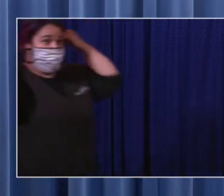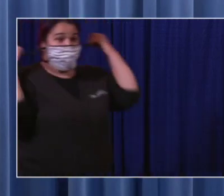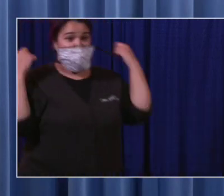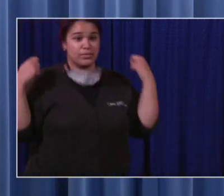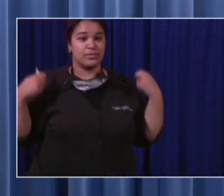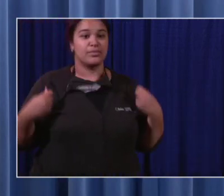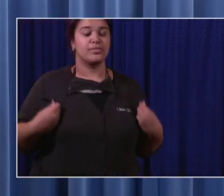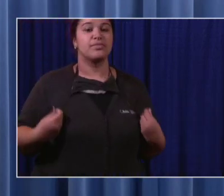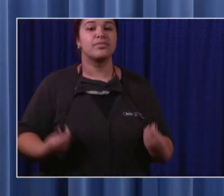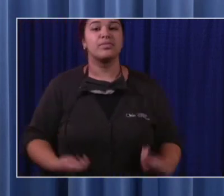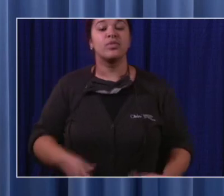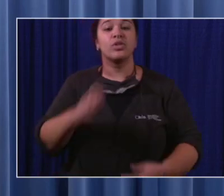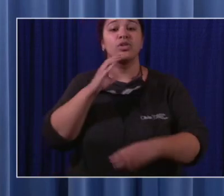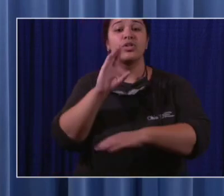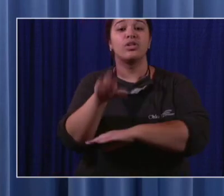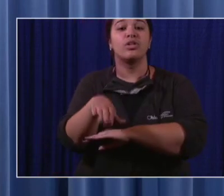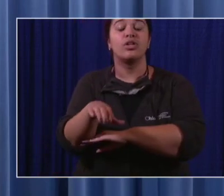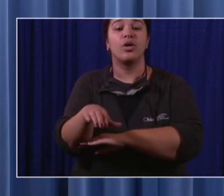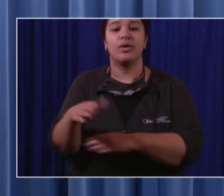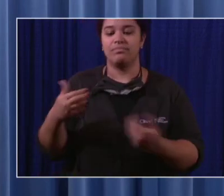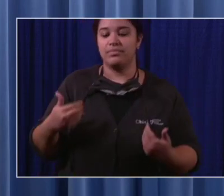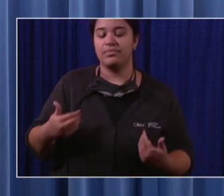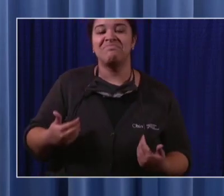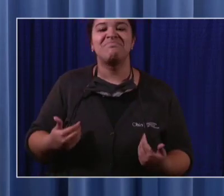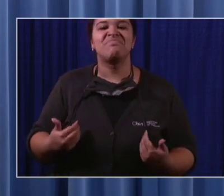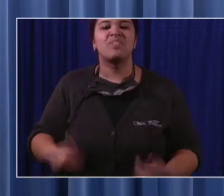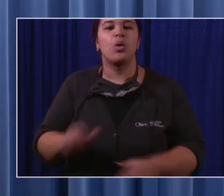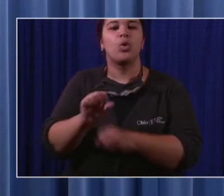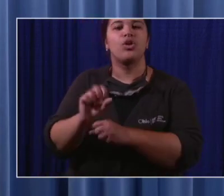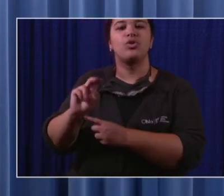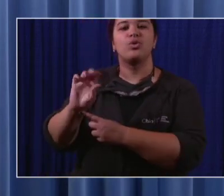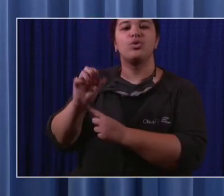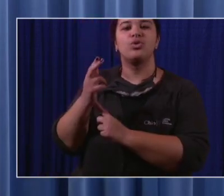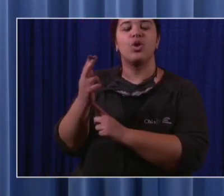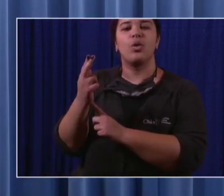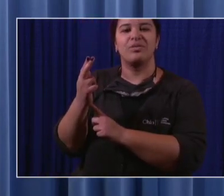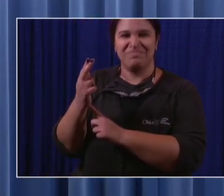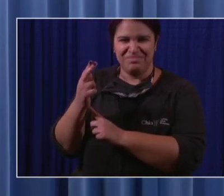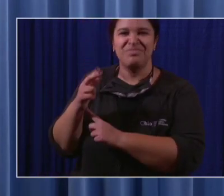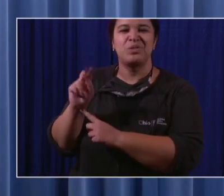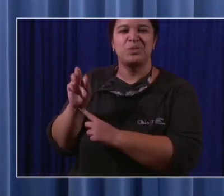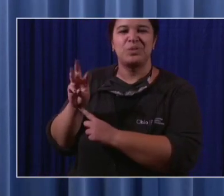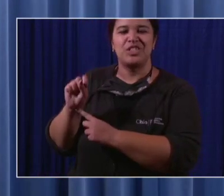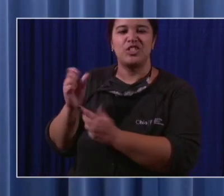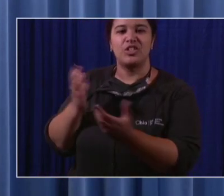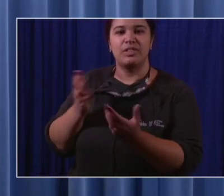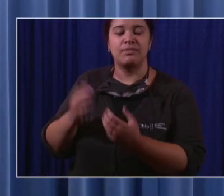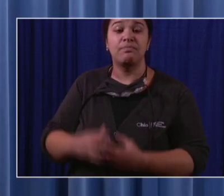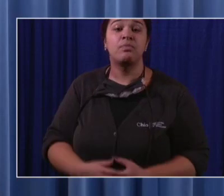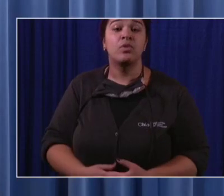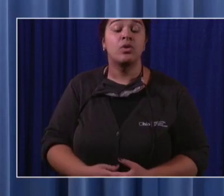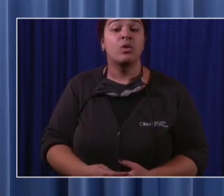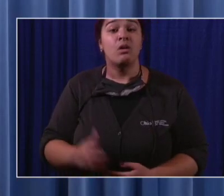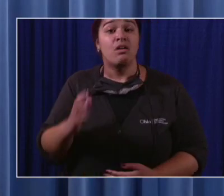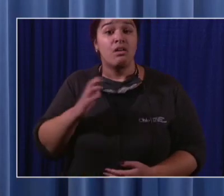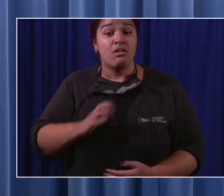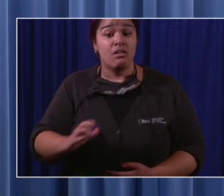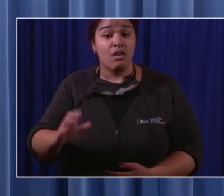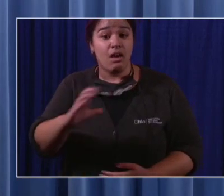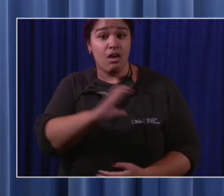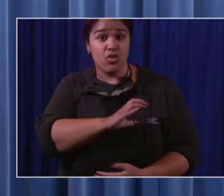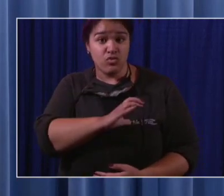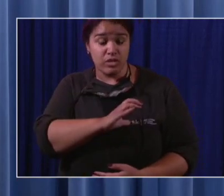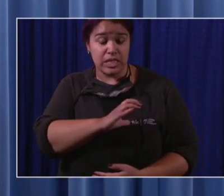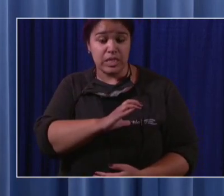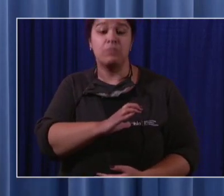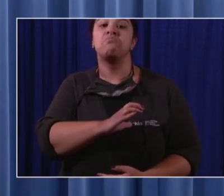Good afternoon, Governor Noah Belinda with Hannah News Service. Congress is maybe starting to get close to another